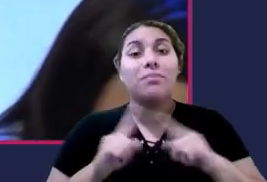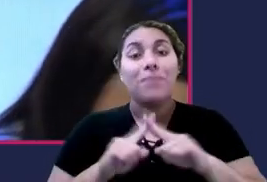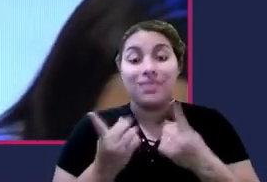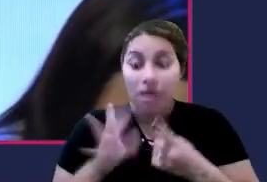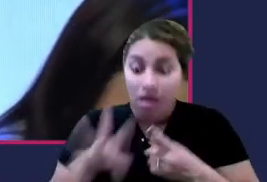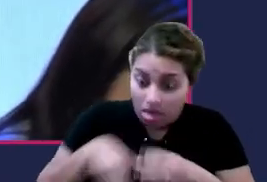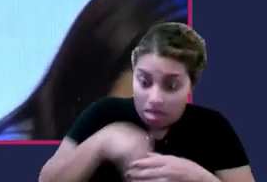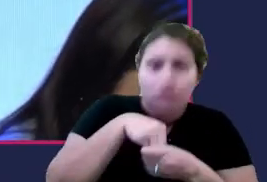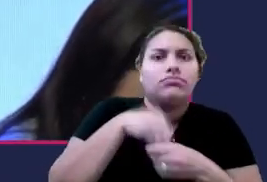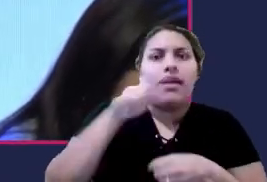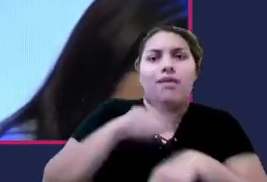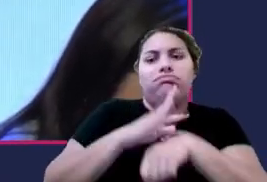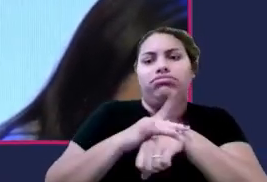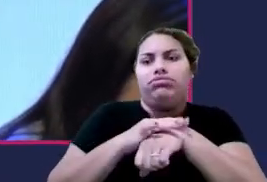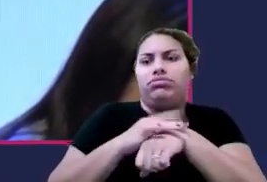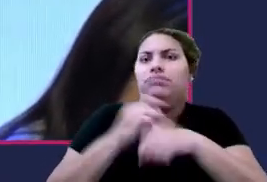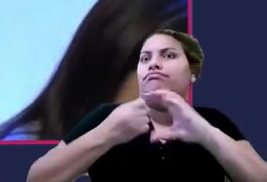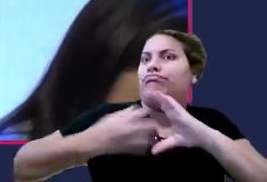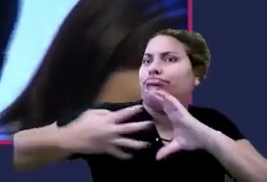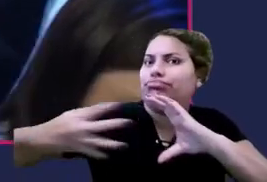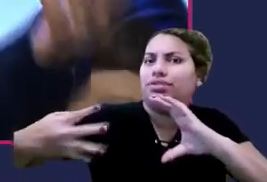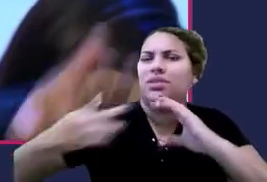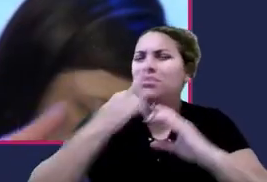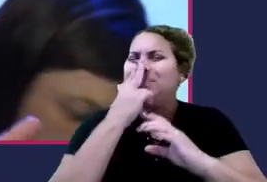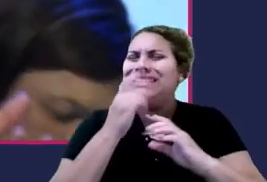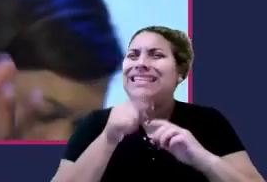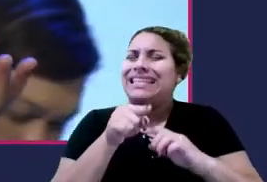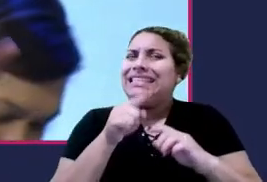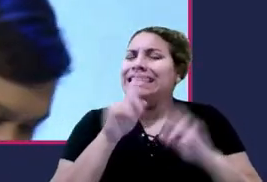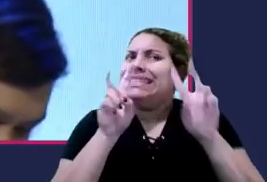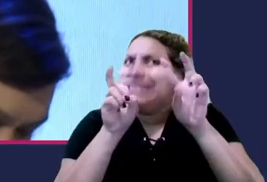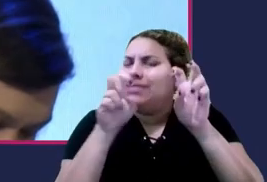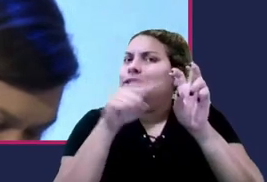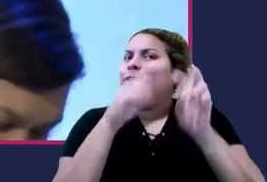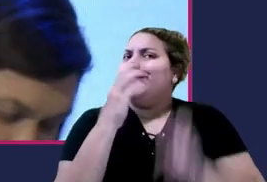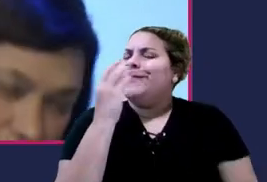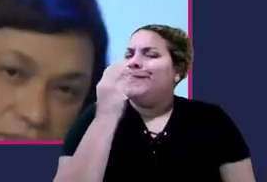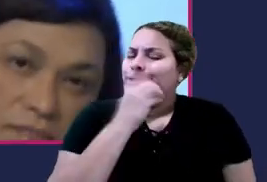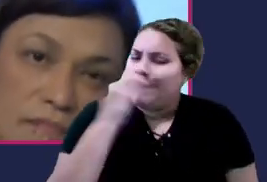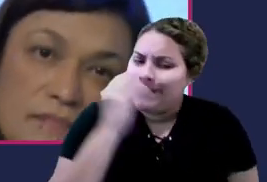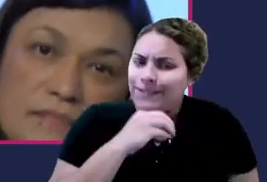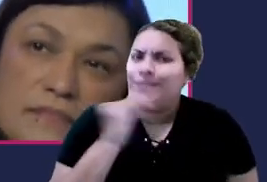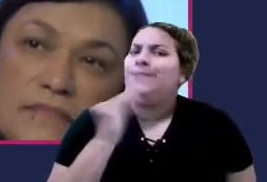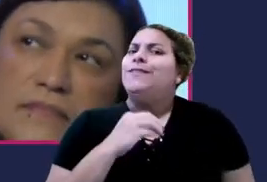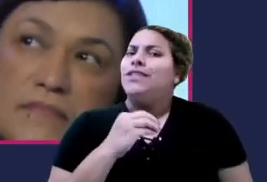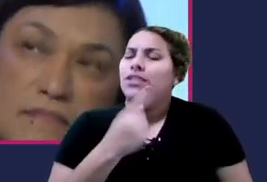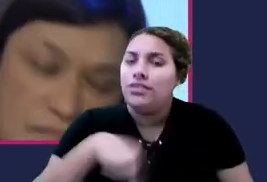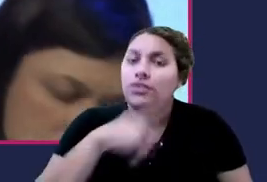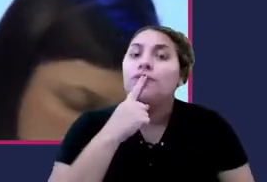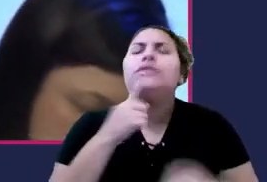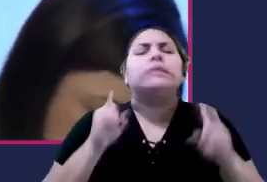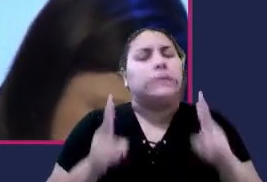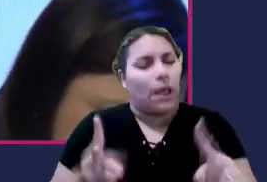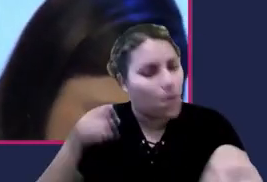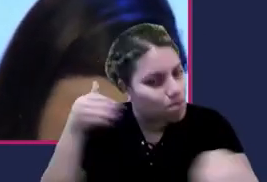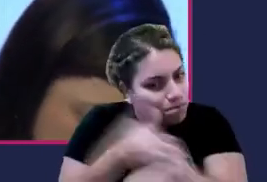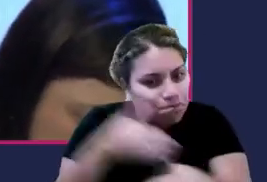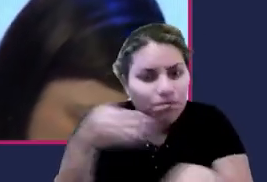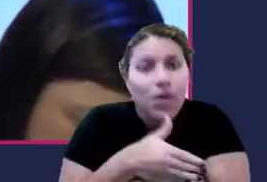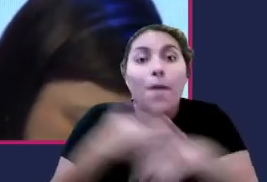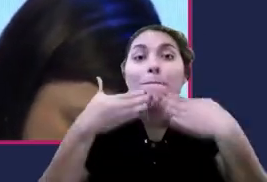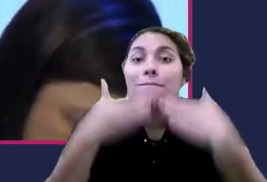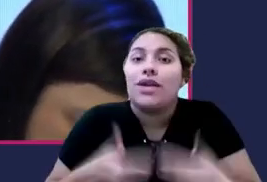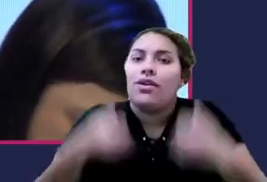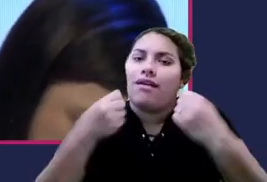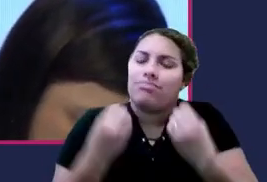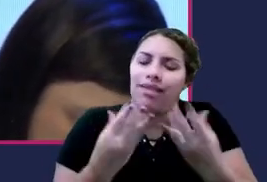vein malformation in children, which includes several rare pathologies. It's a very sensitive topic that we engage with